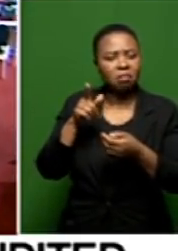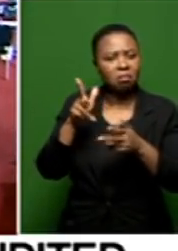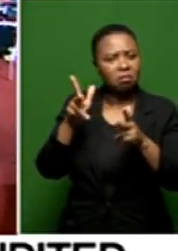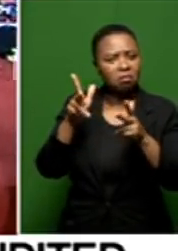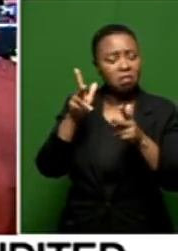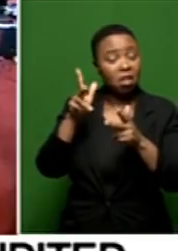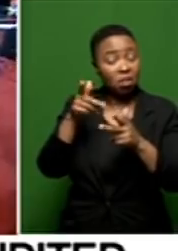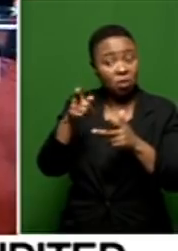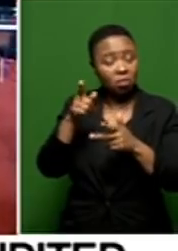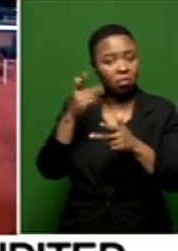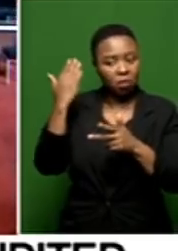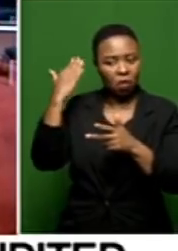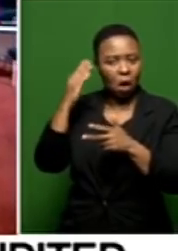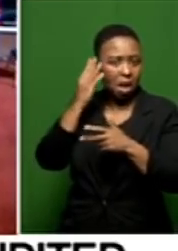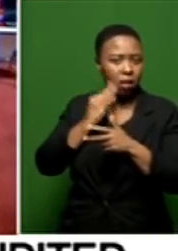experience,